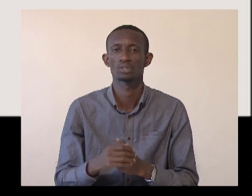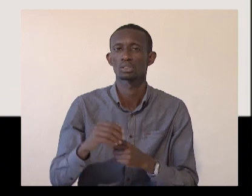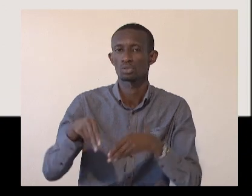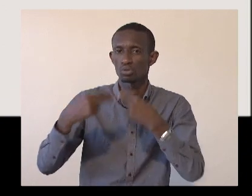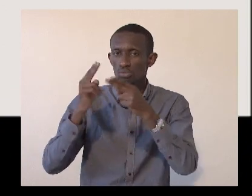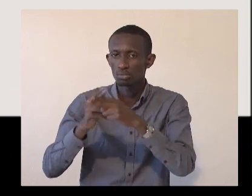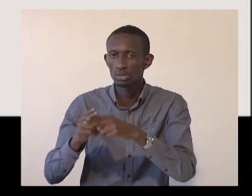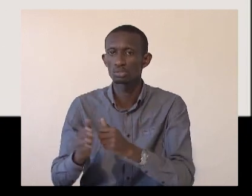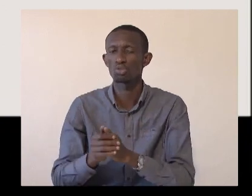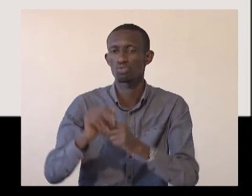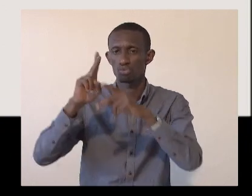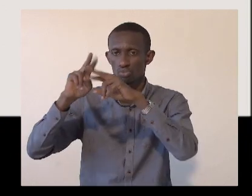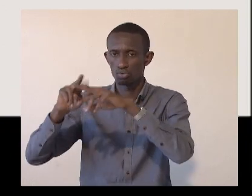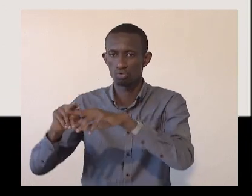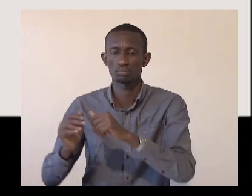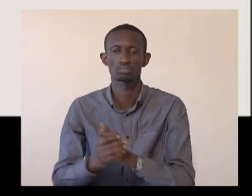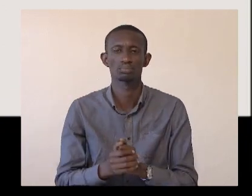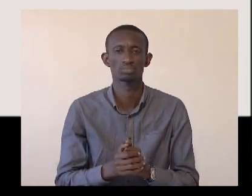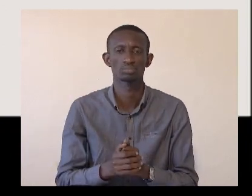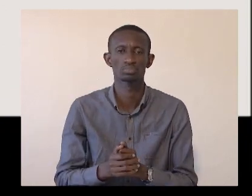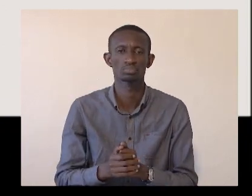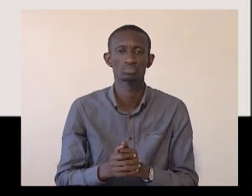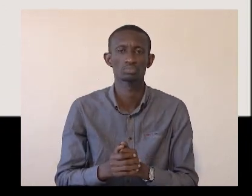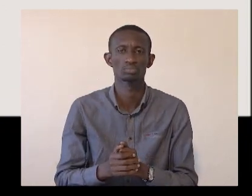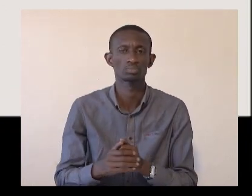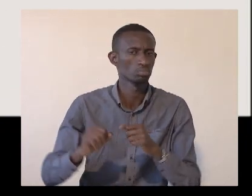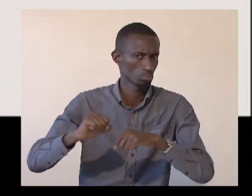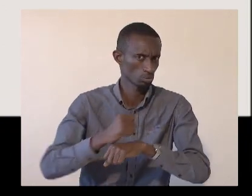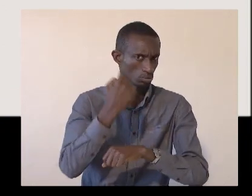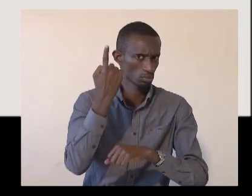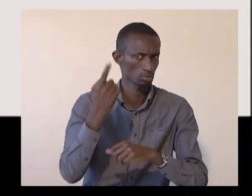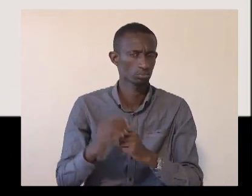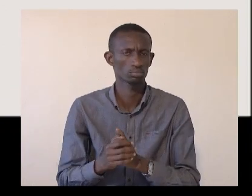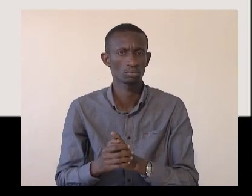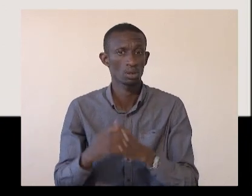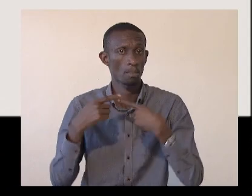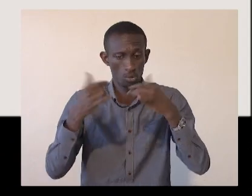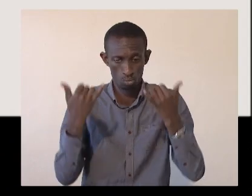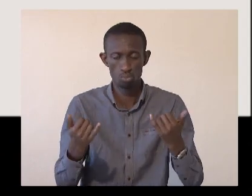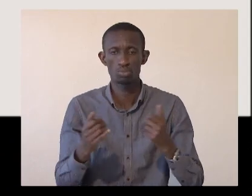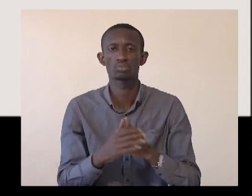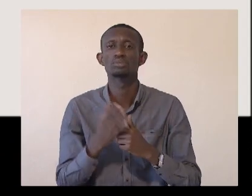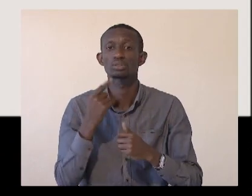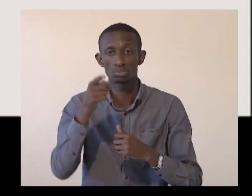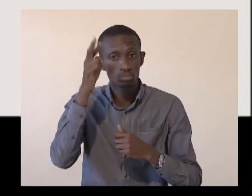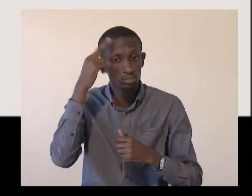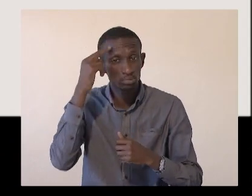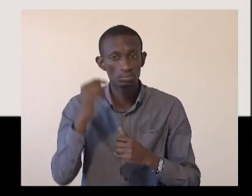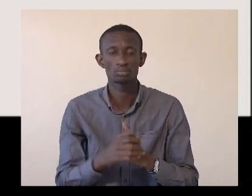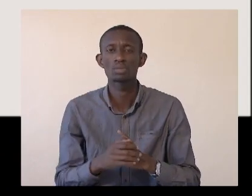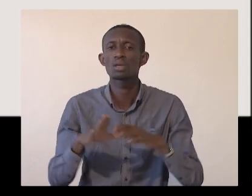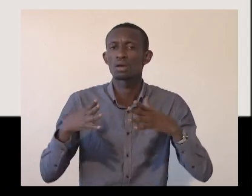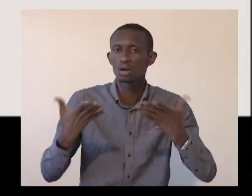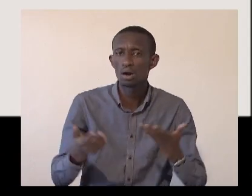nomenclature of salts in Senior 1. But here I want to remind you